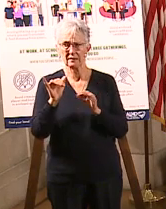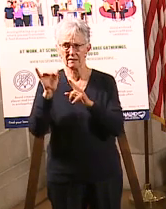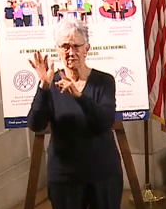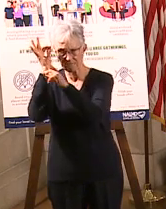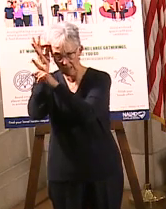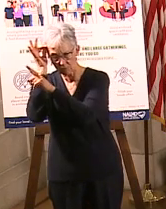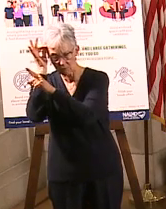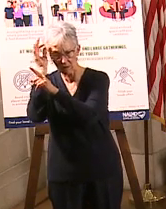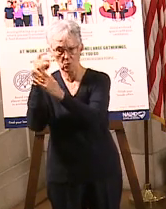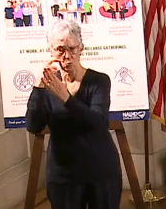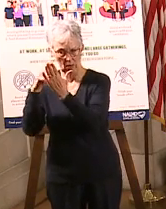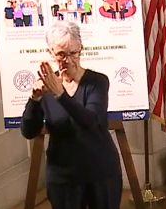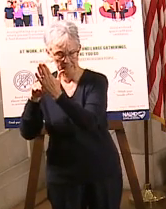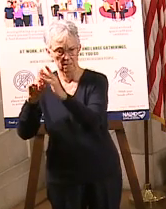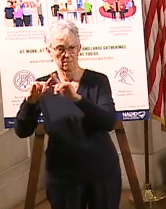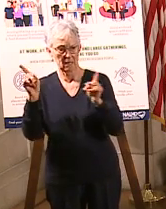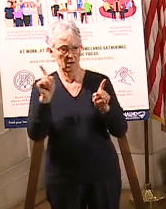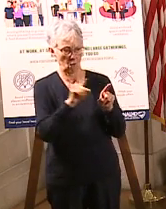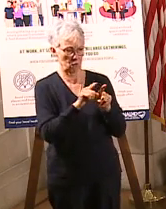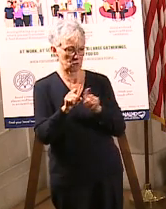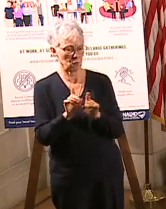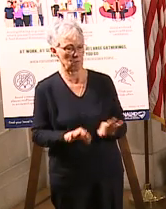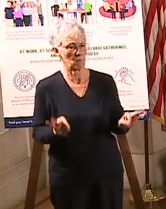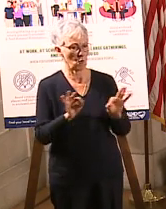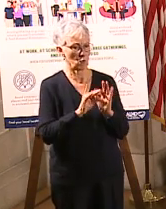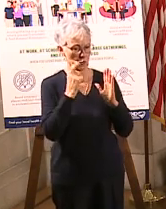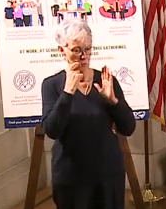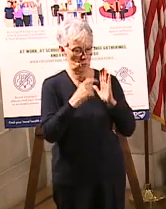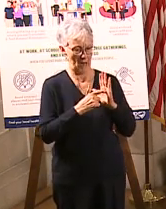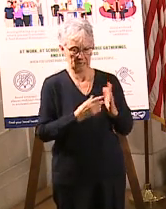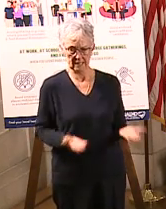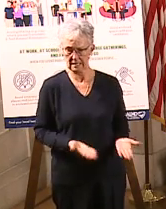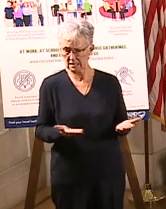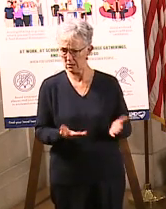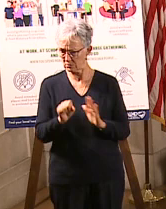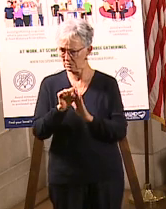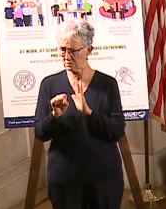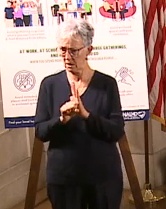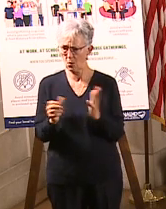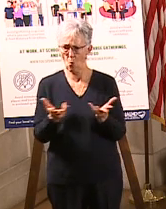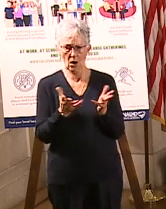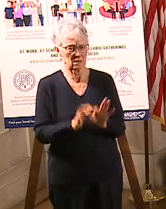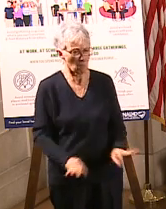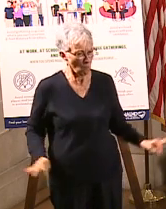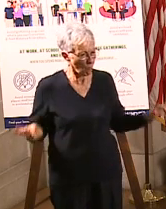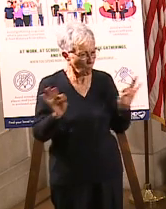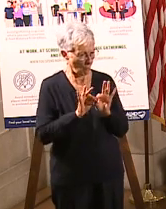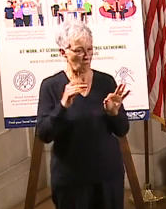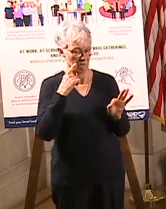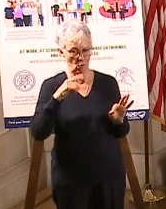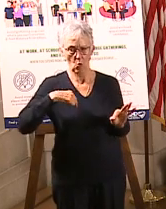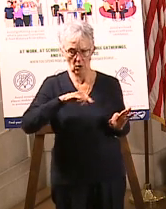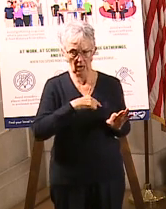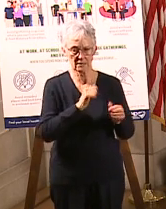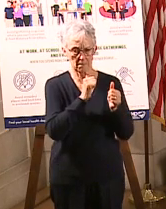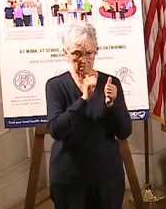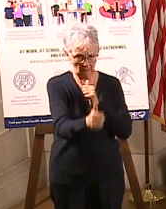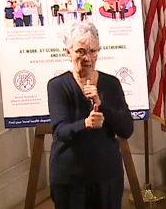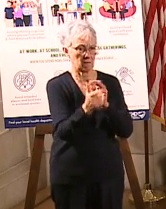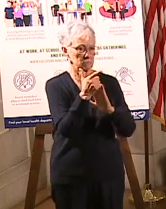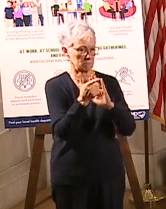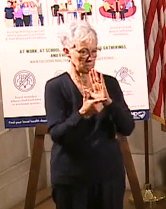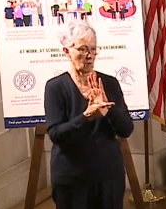recognition, also to recognize on a state level what was so important in passing our human trafficking laws in the state of